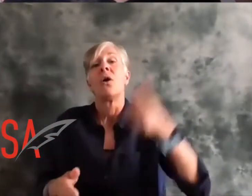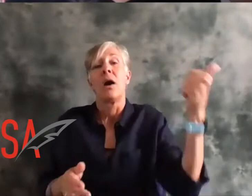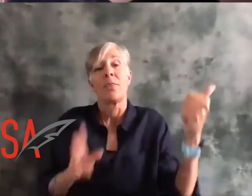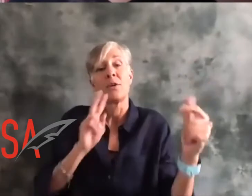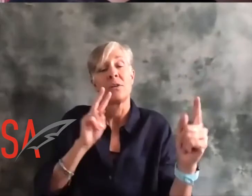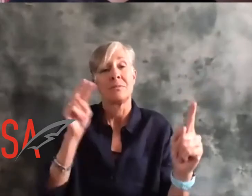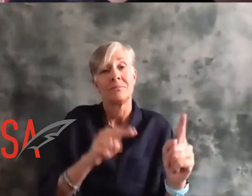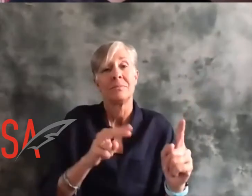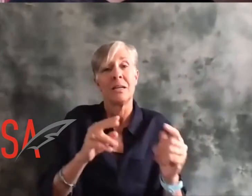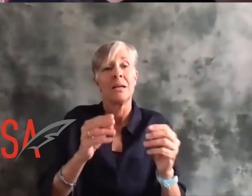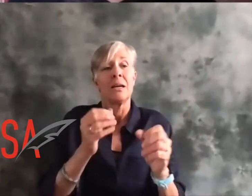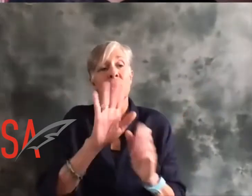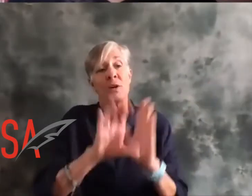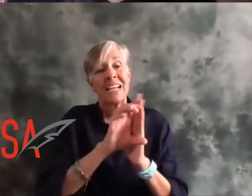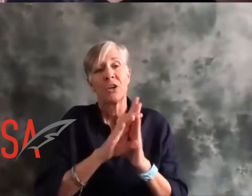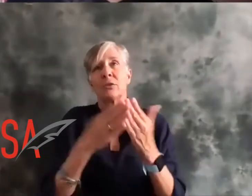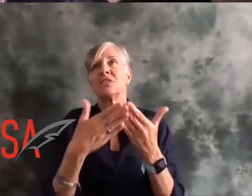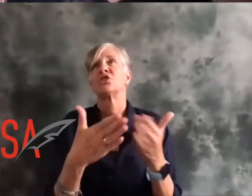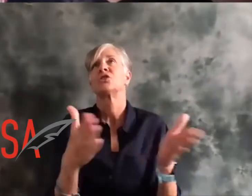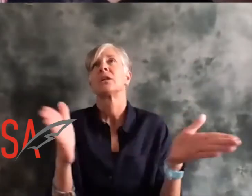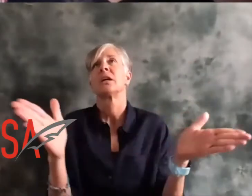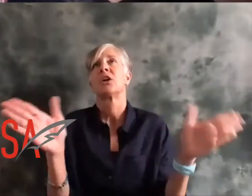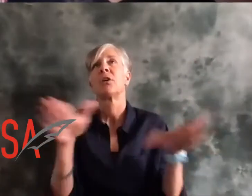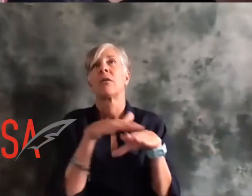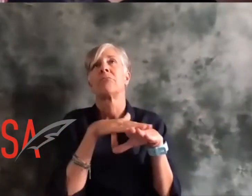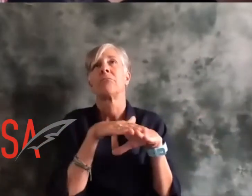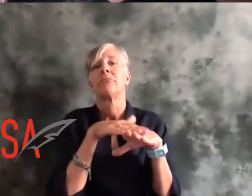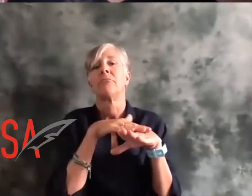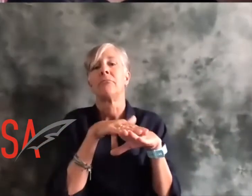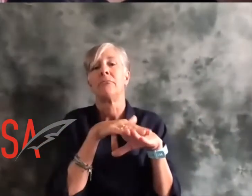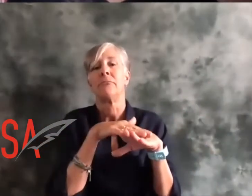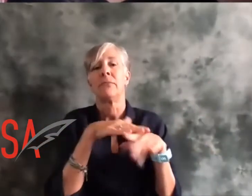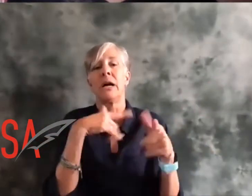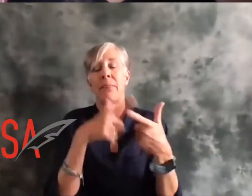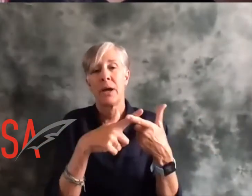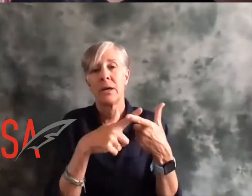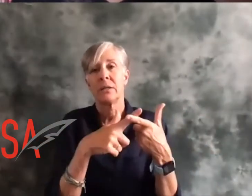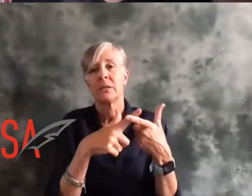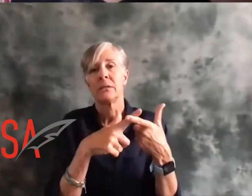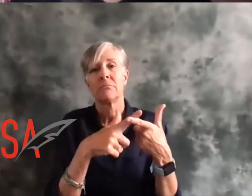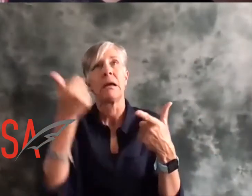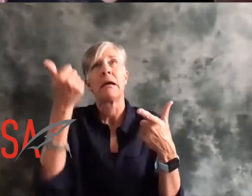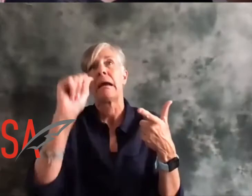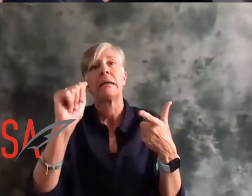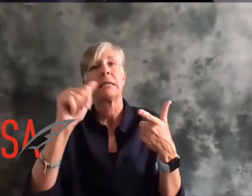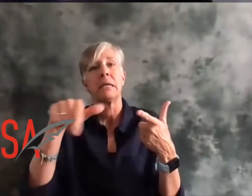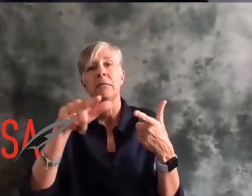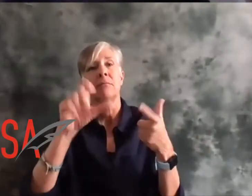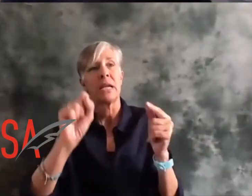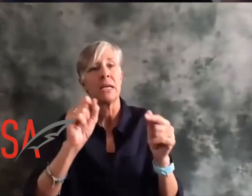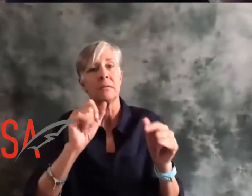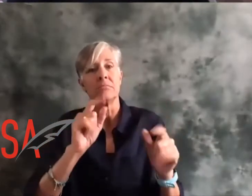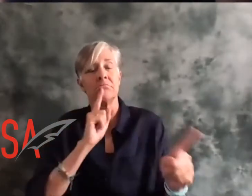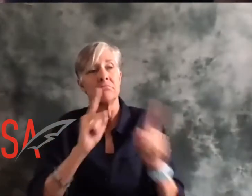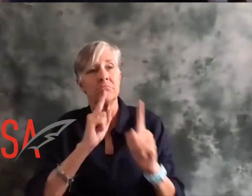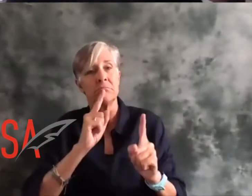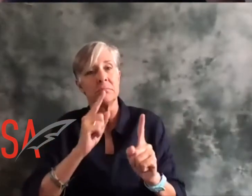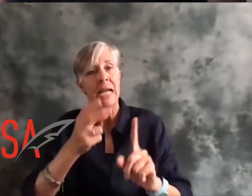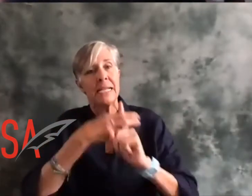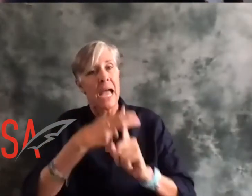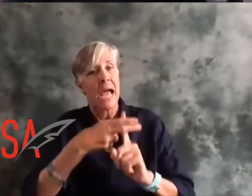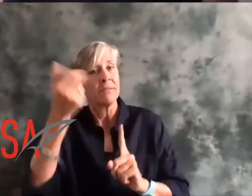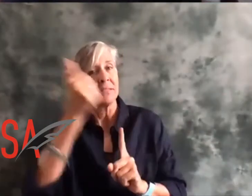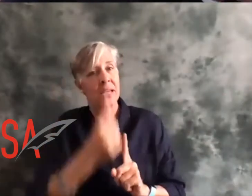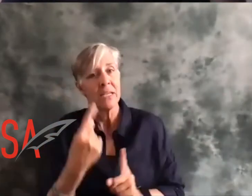them as generic as possible, so that anyone can be cast in there. So you're walking between these